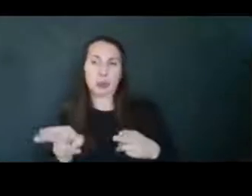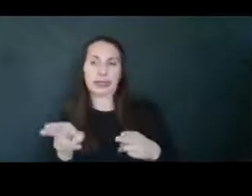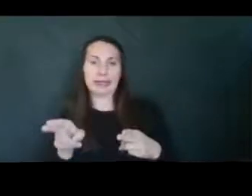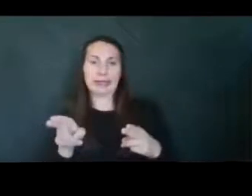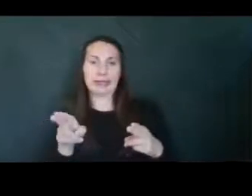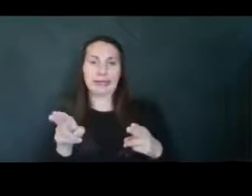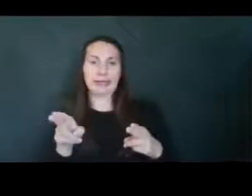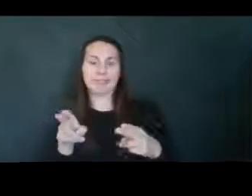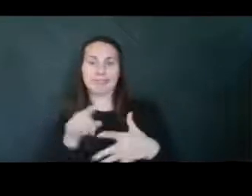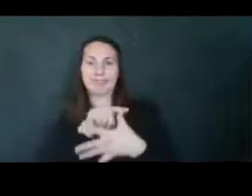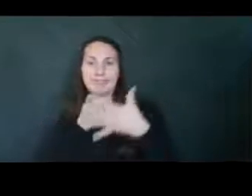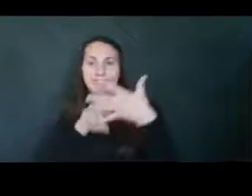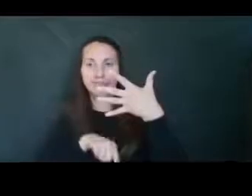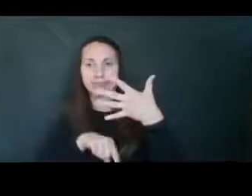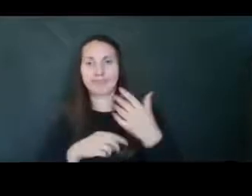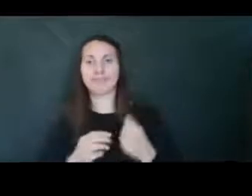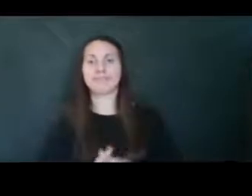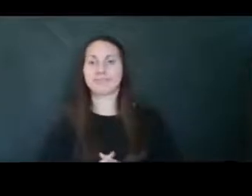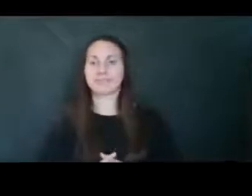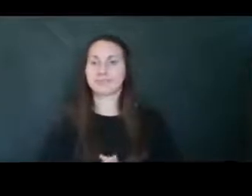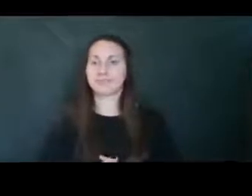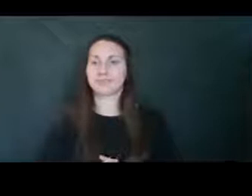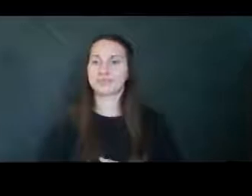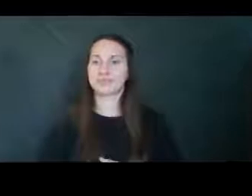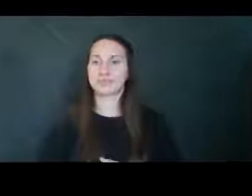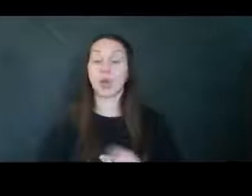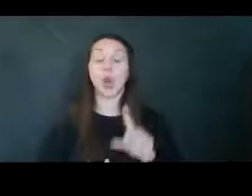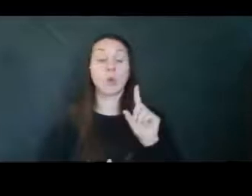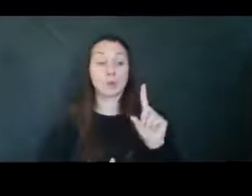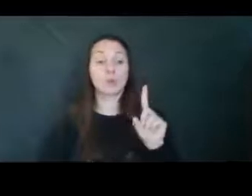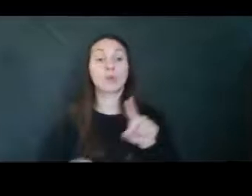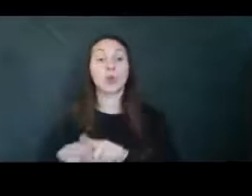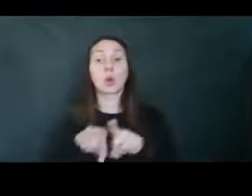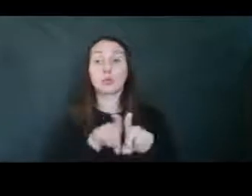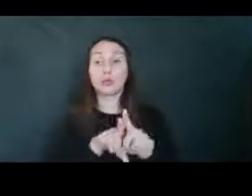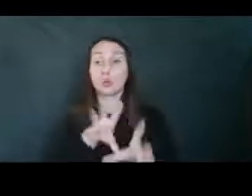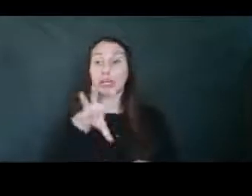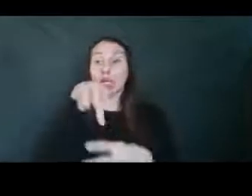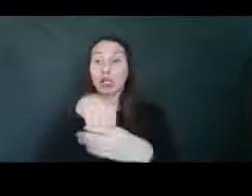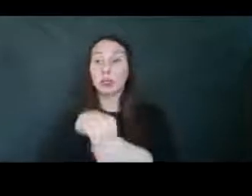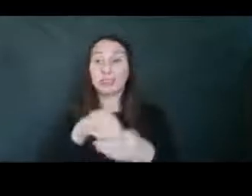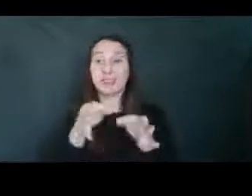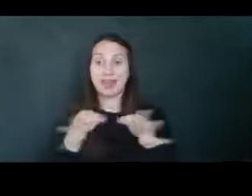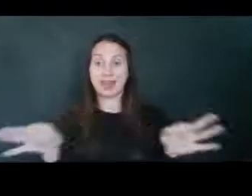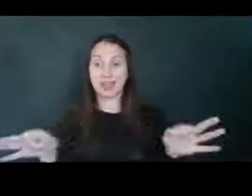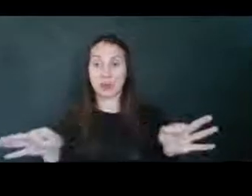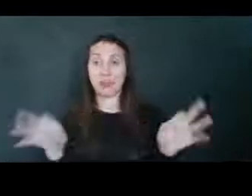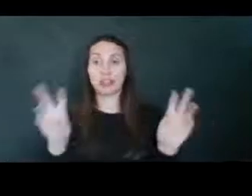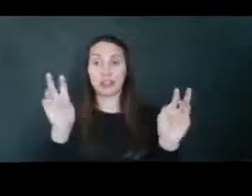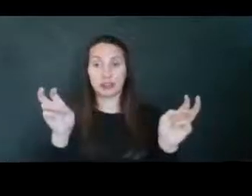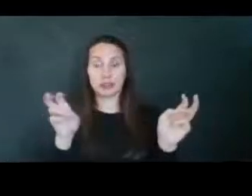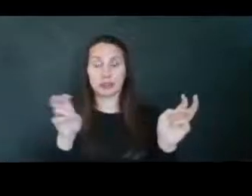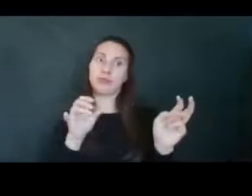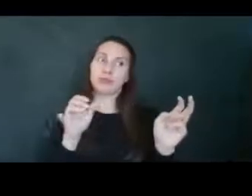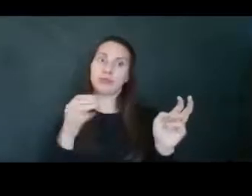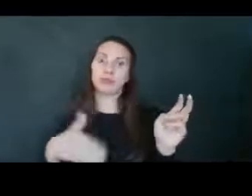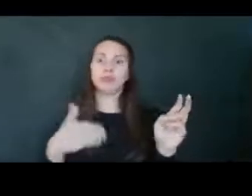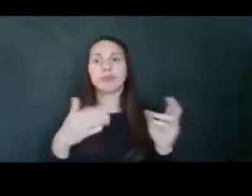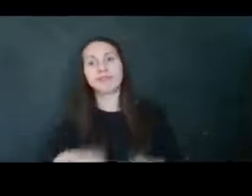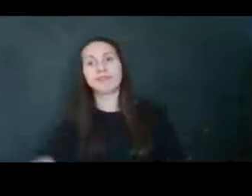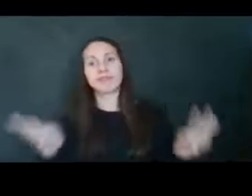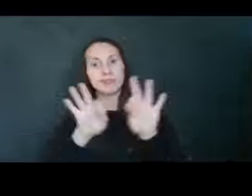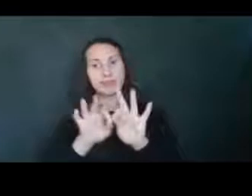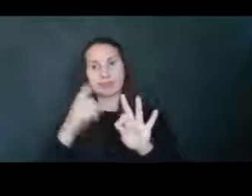Additionally, I have, inclusive language is a key area for training